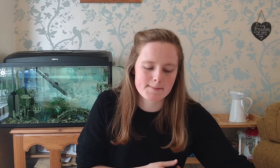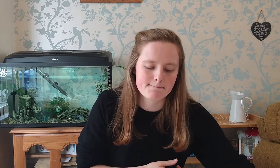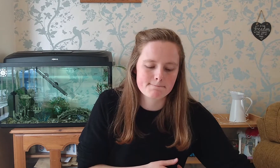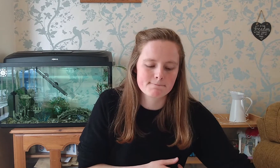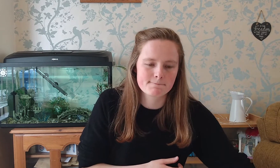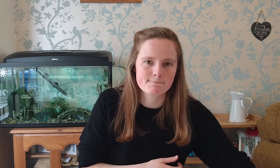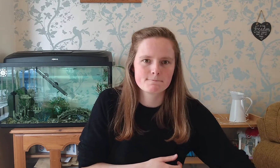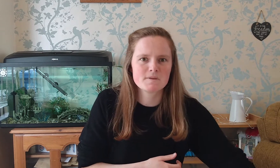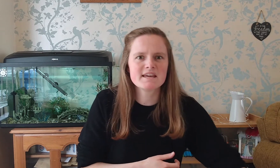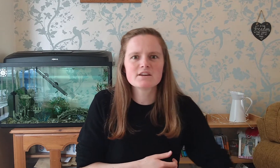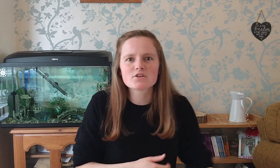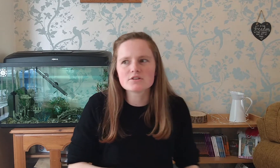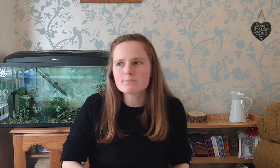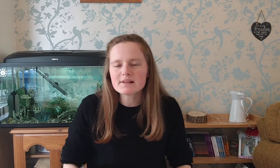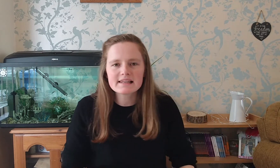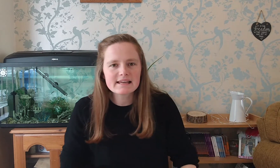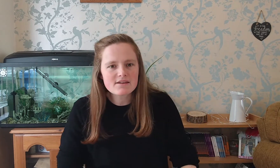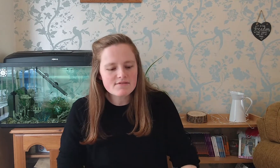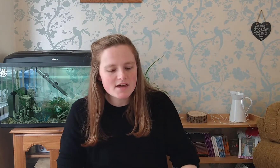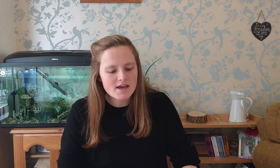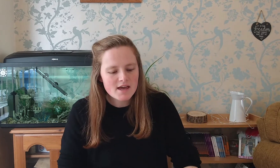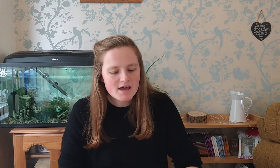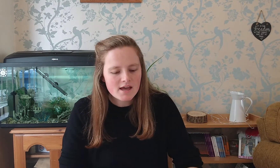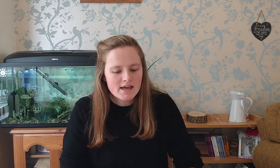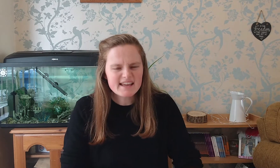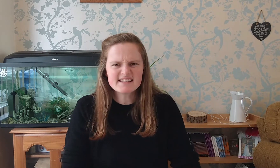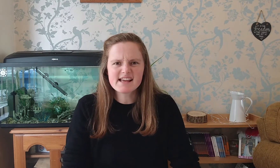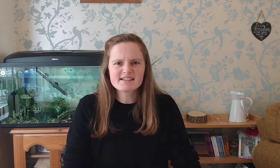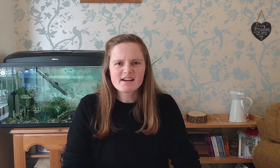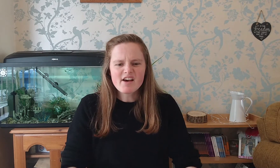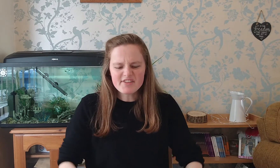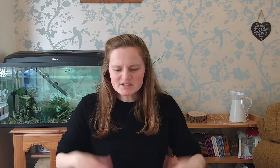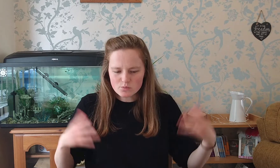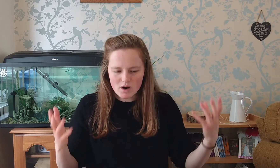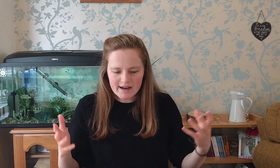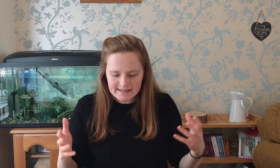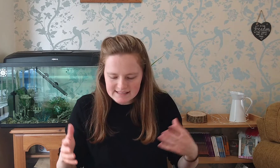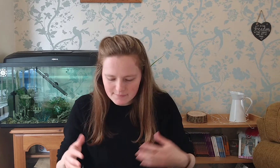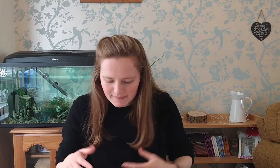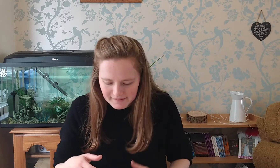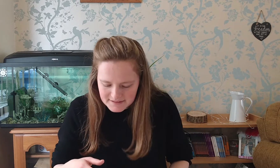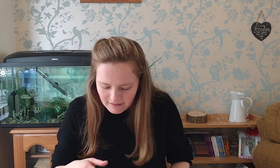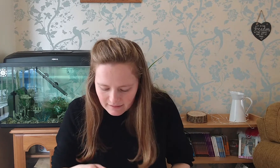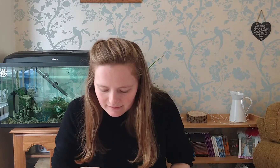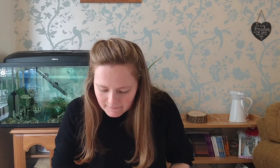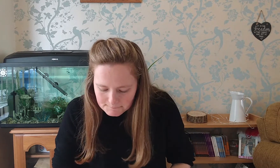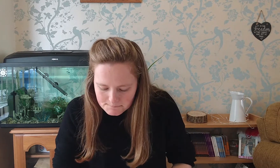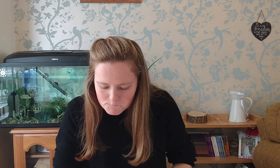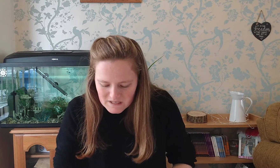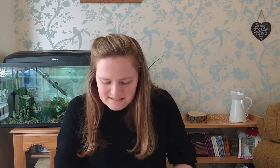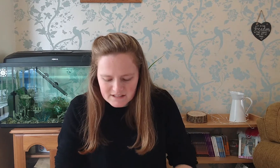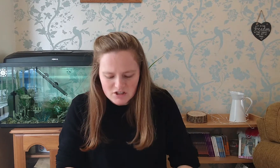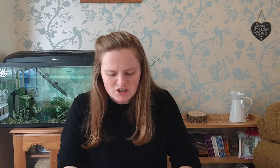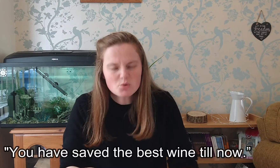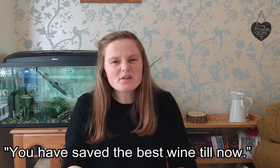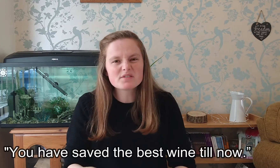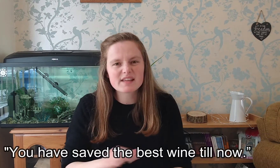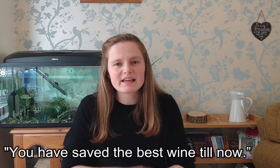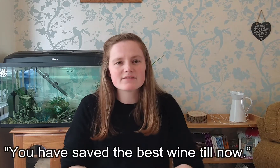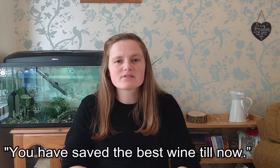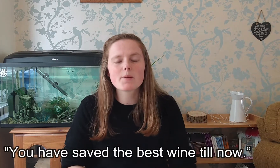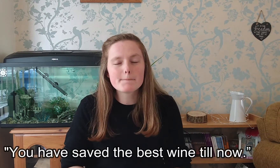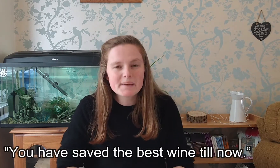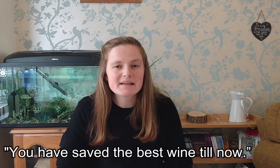the wedding. He couldn't believe it. He said, "This wine is amazing." He said, "You